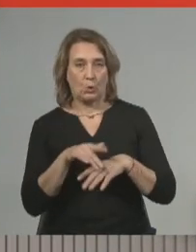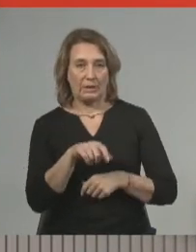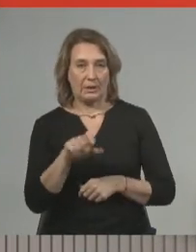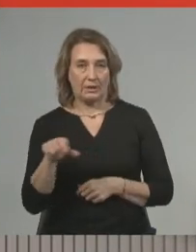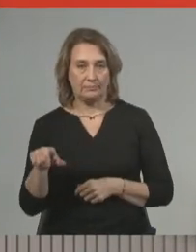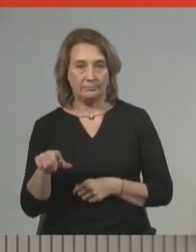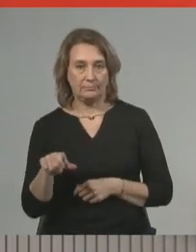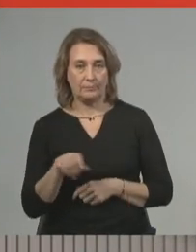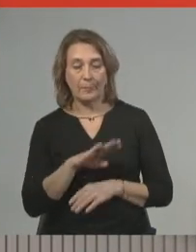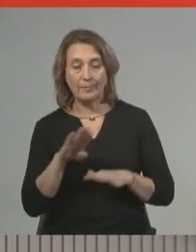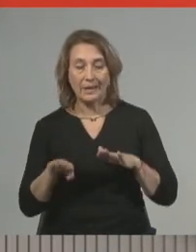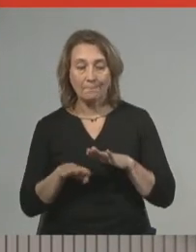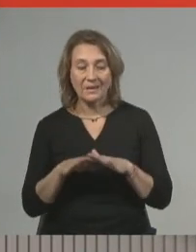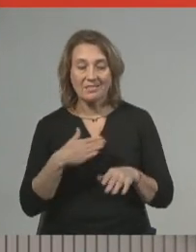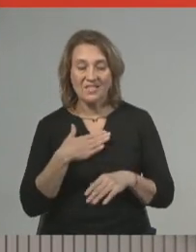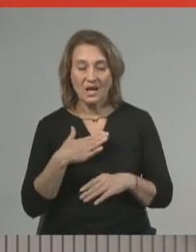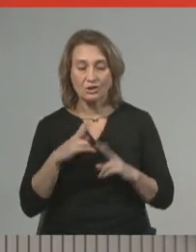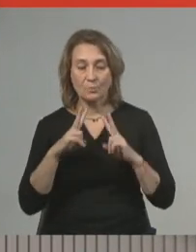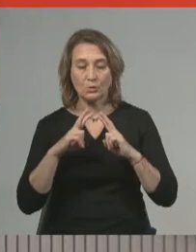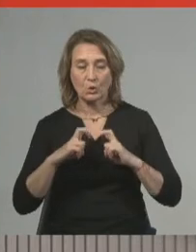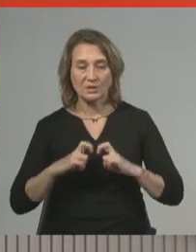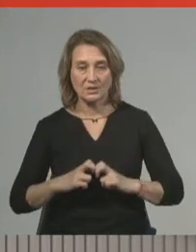communication with the audience